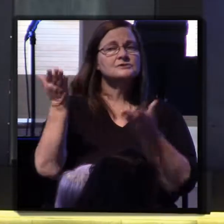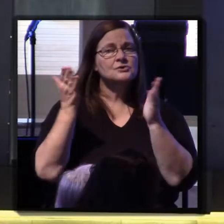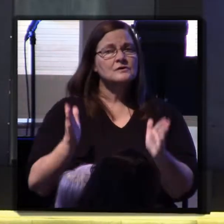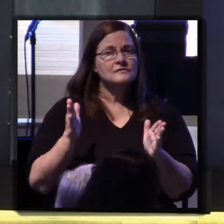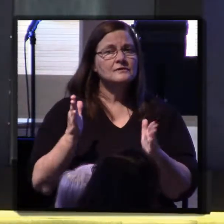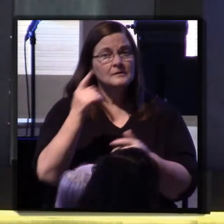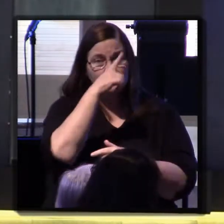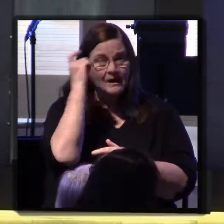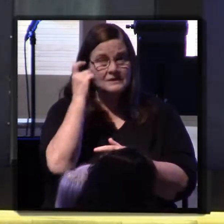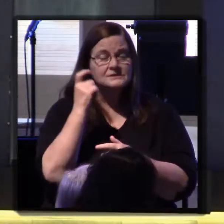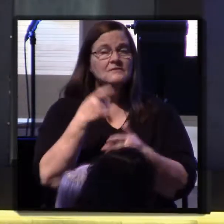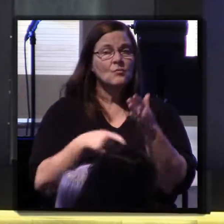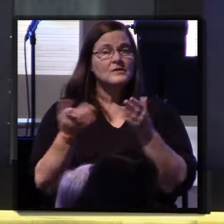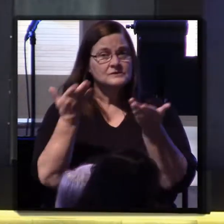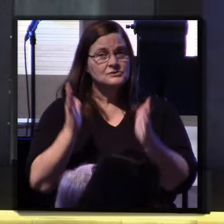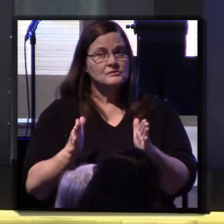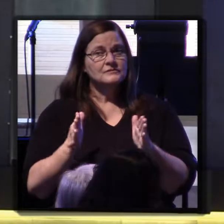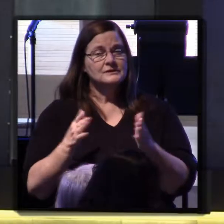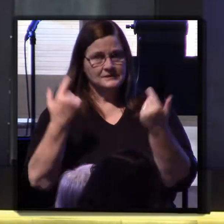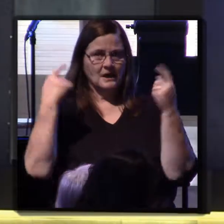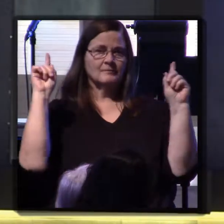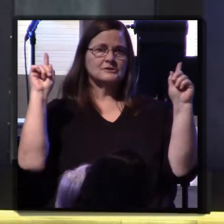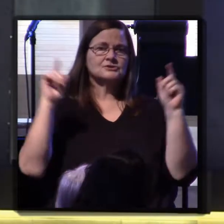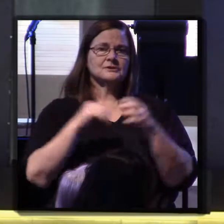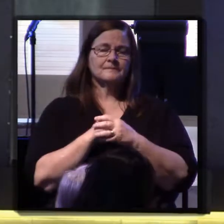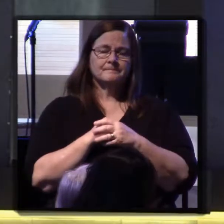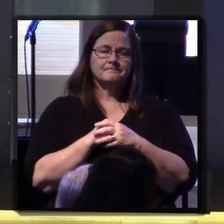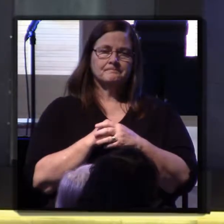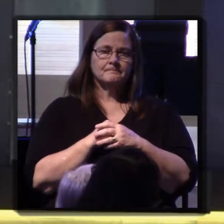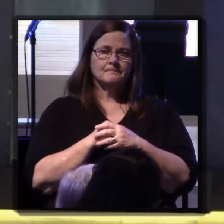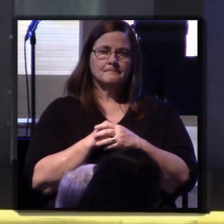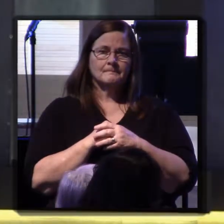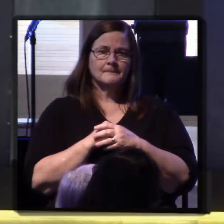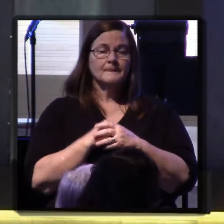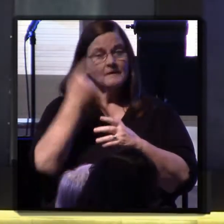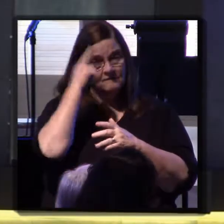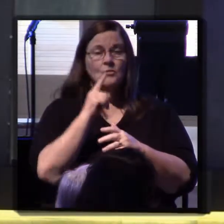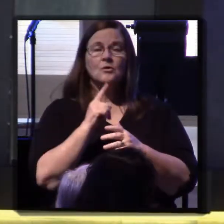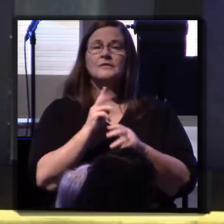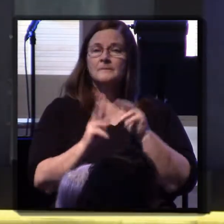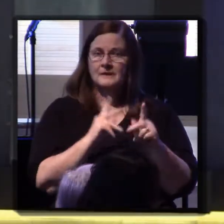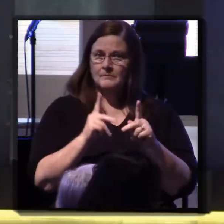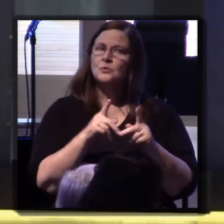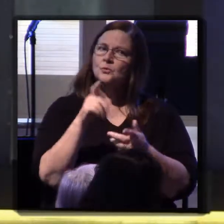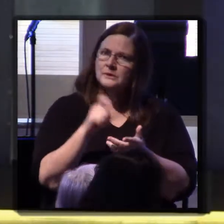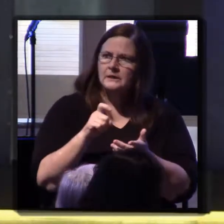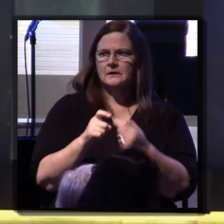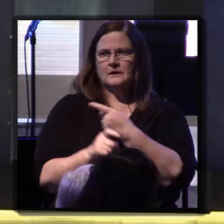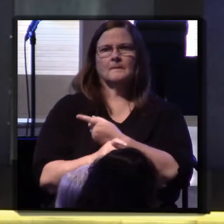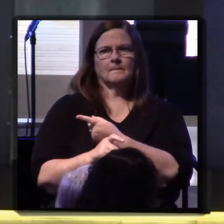is going to exalt his servant because of what the servant has